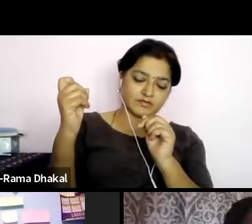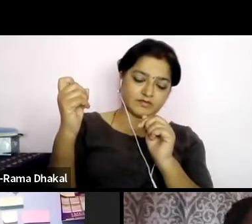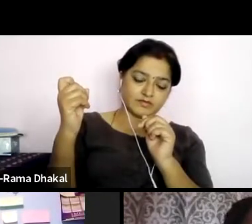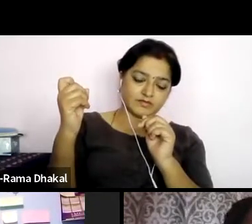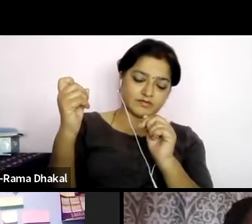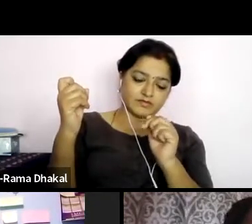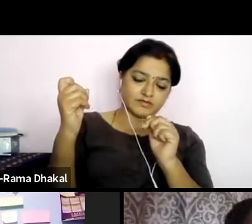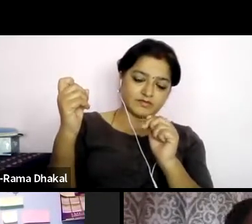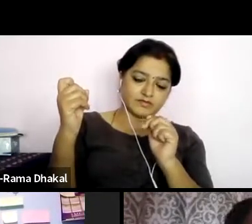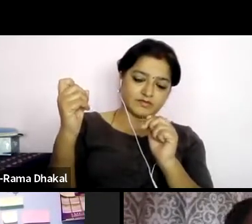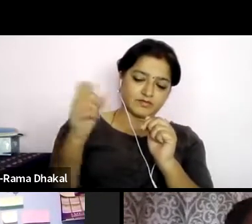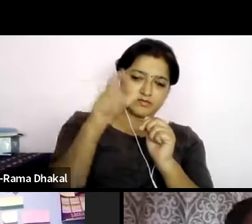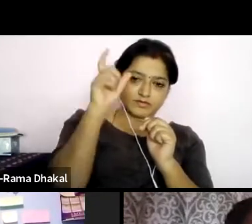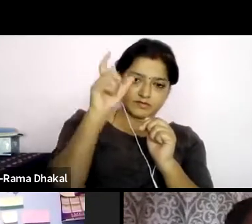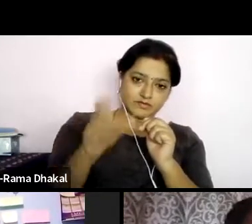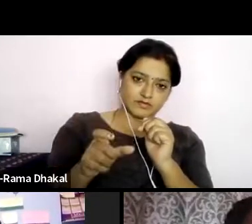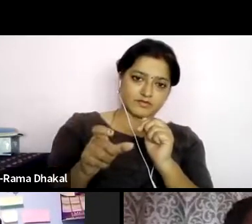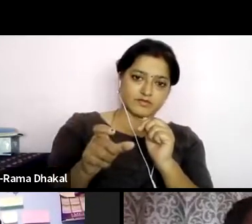feasible.